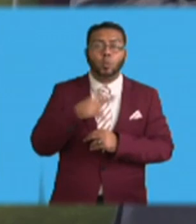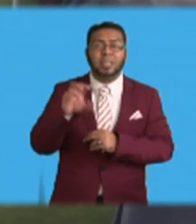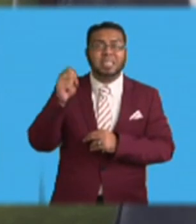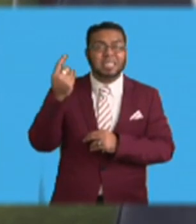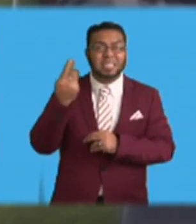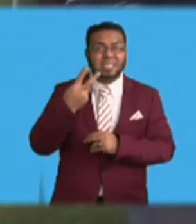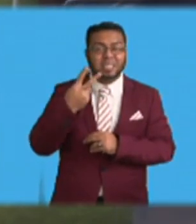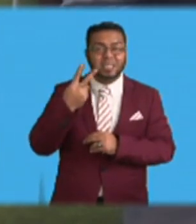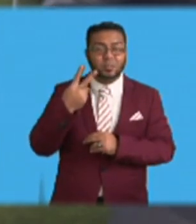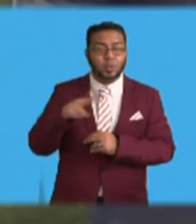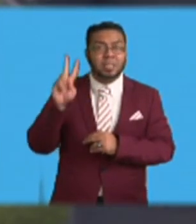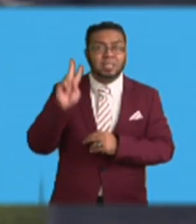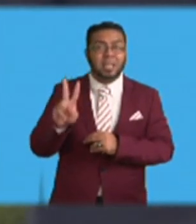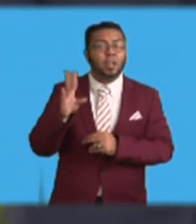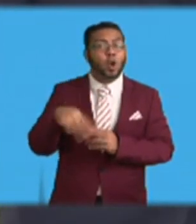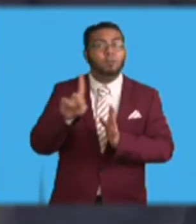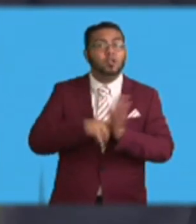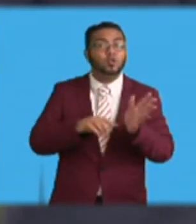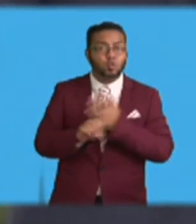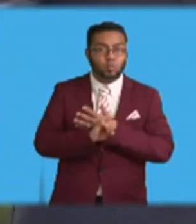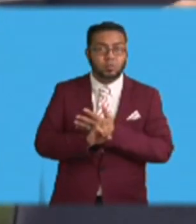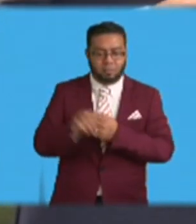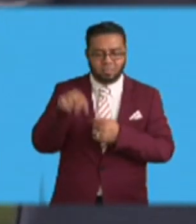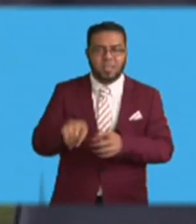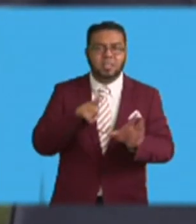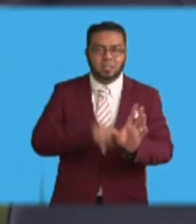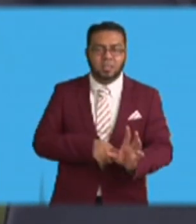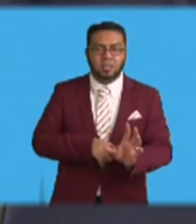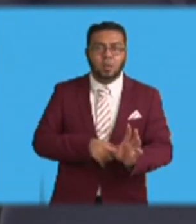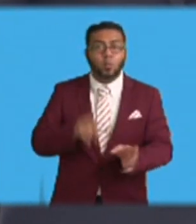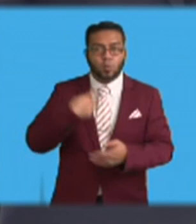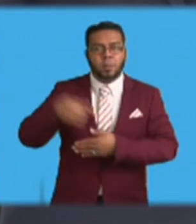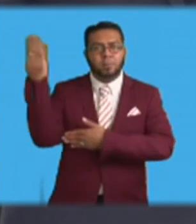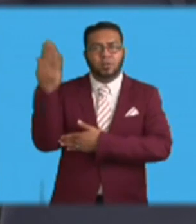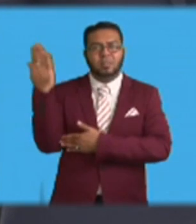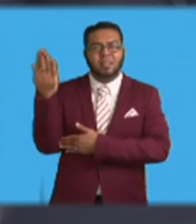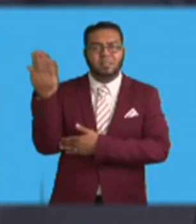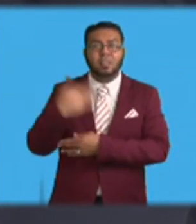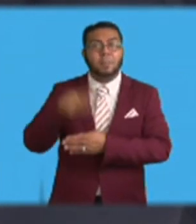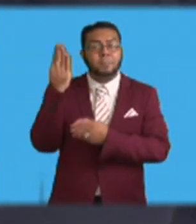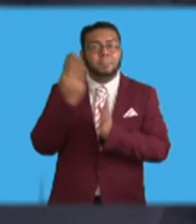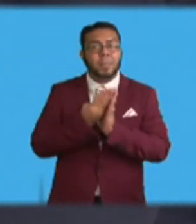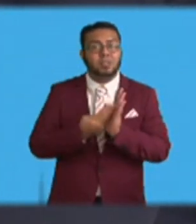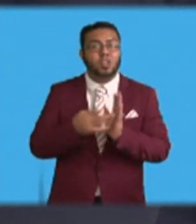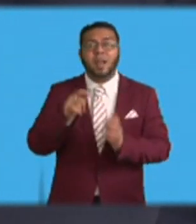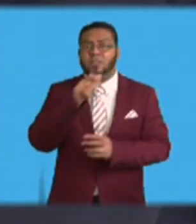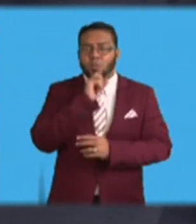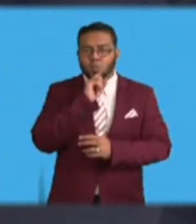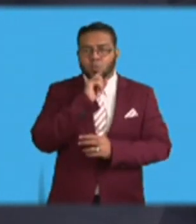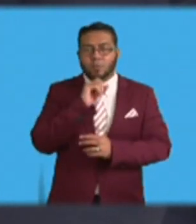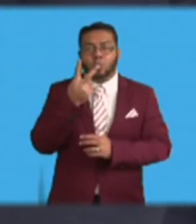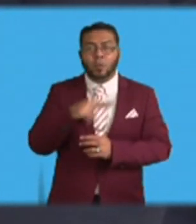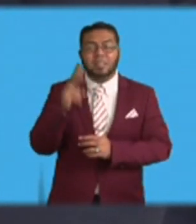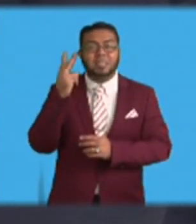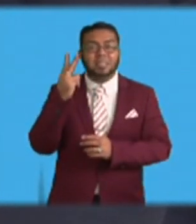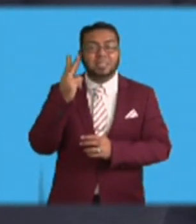year. As we've said, I know it's already out there. So, as we've said, that we'll present the budget on the 22nd of June, on the evening of the 22nd of June